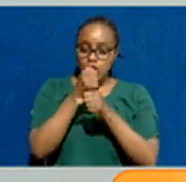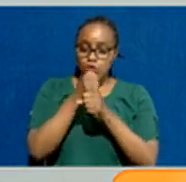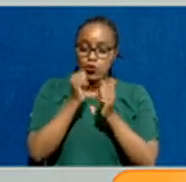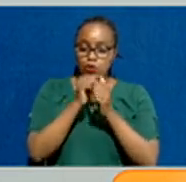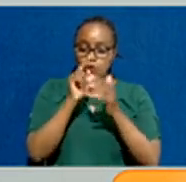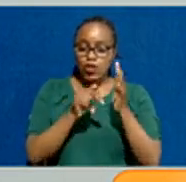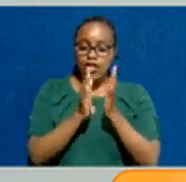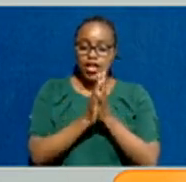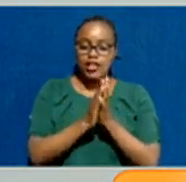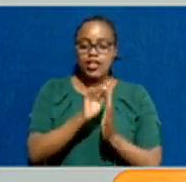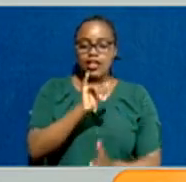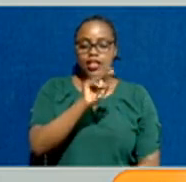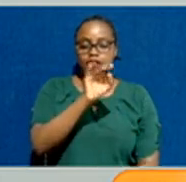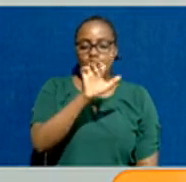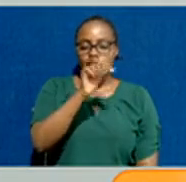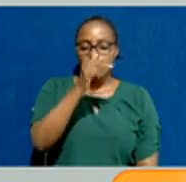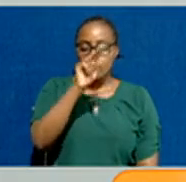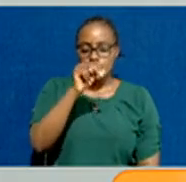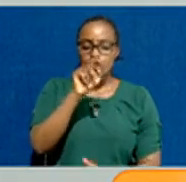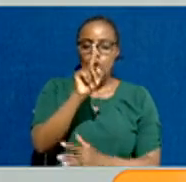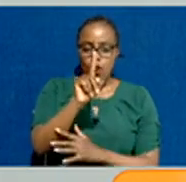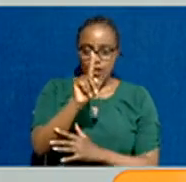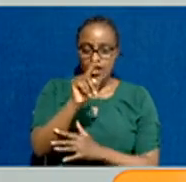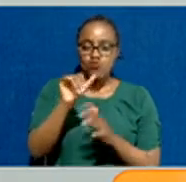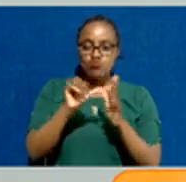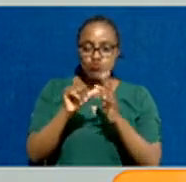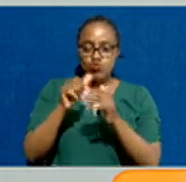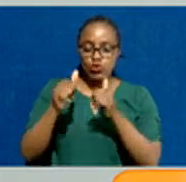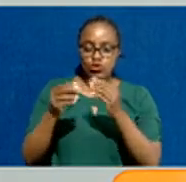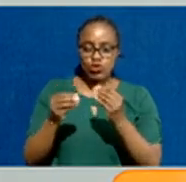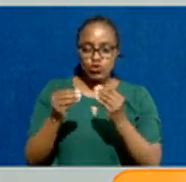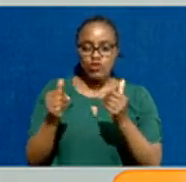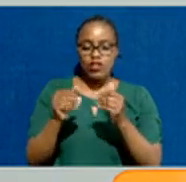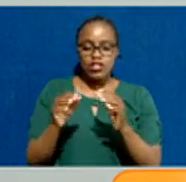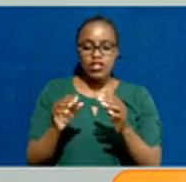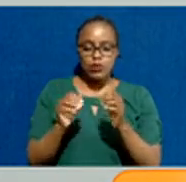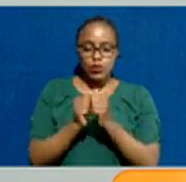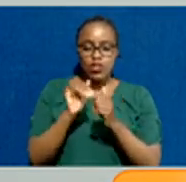And inflation is the number one evil in this regard.